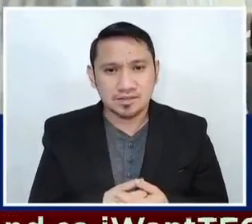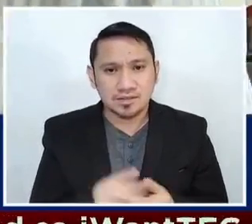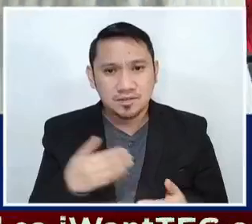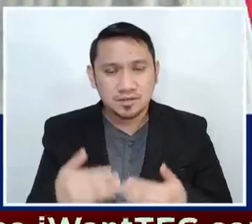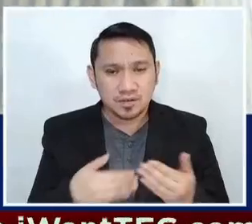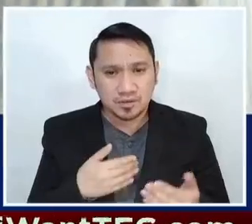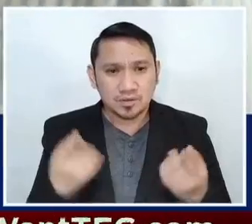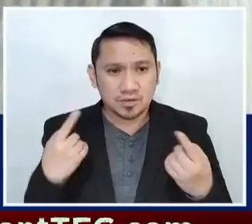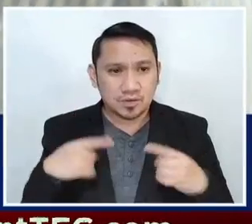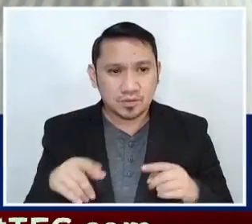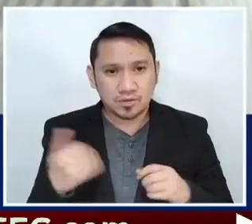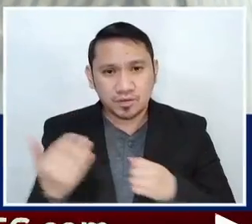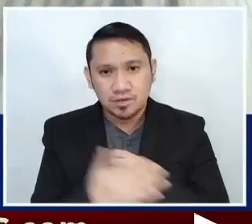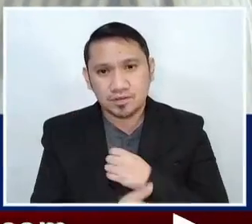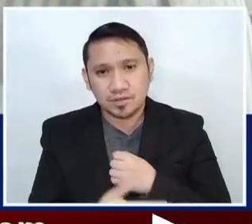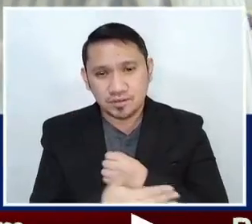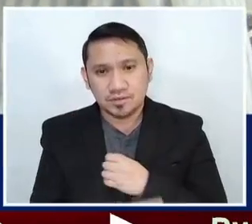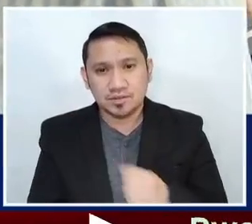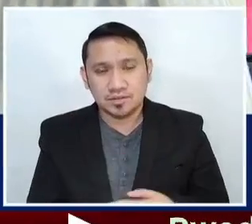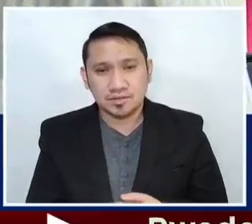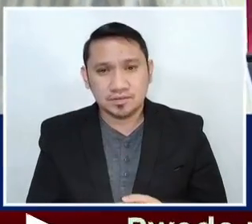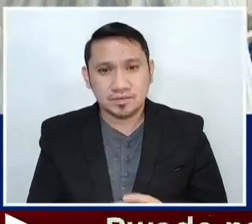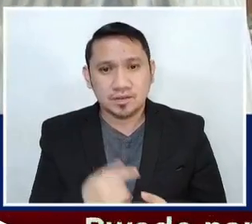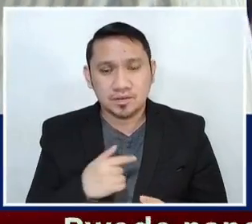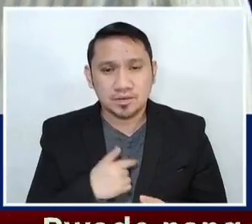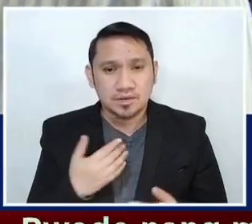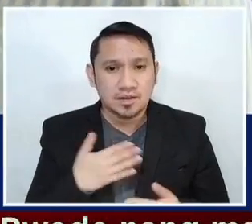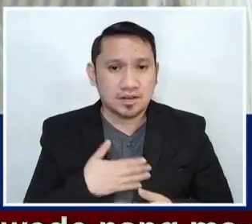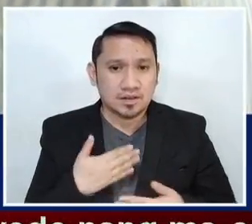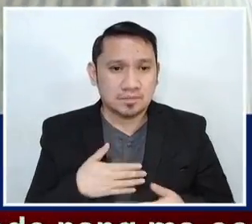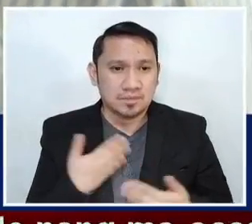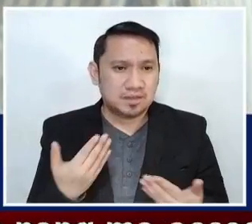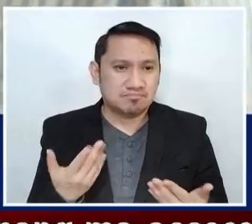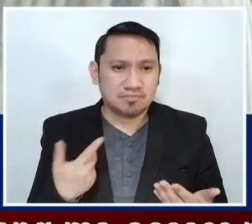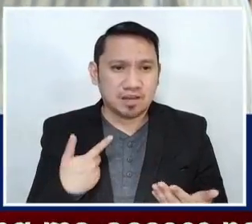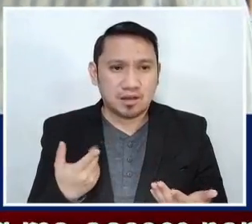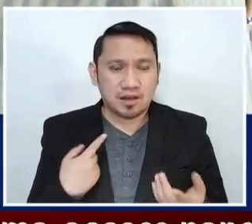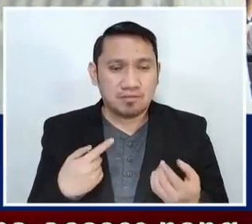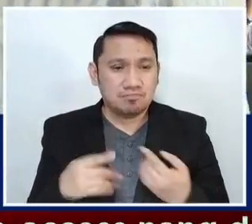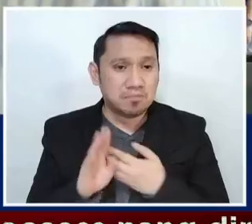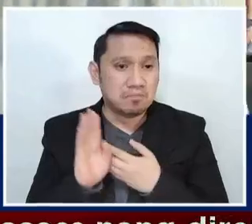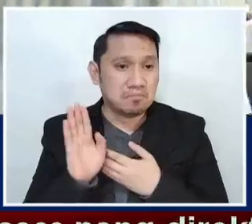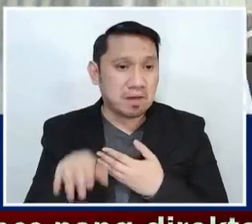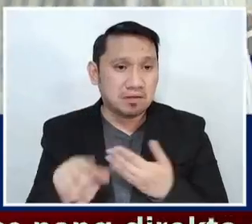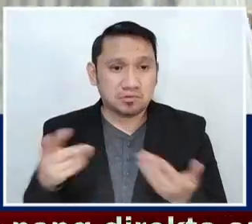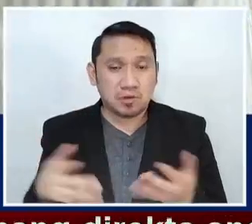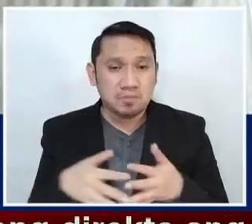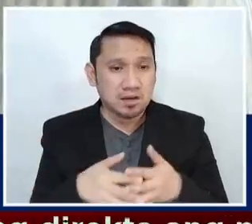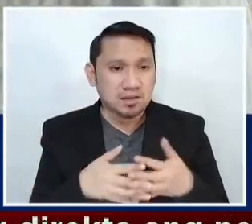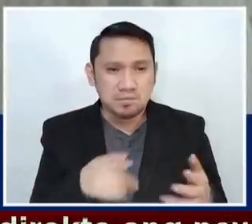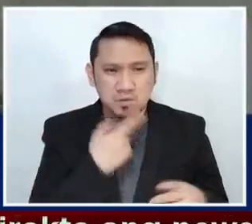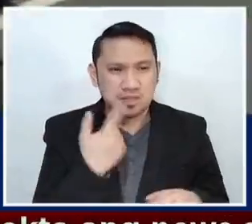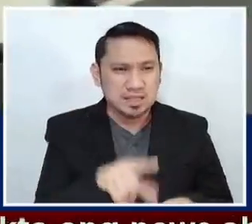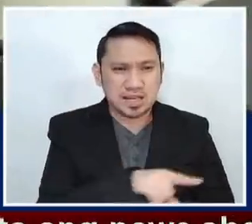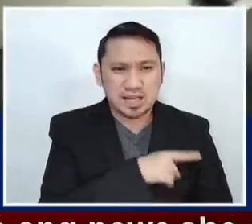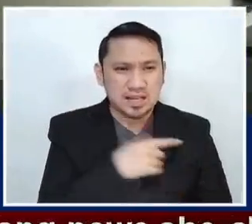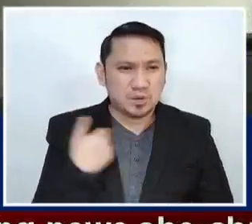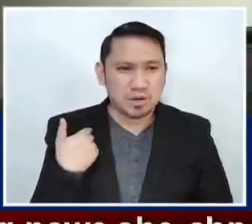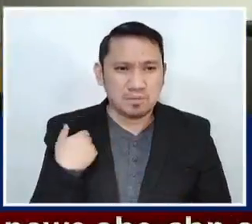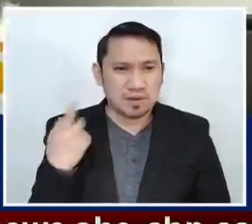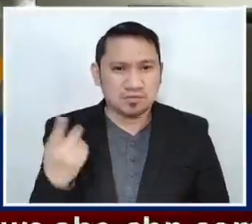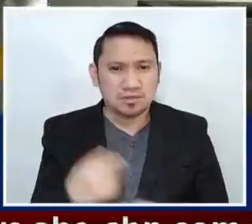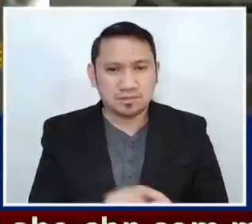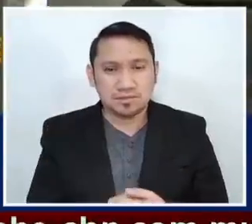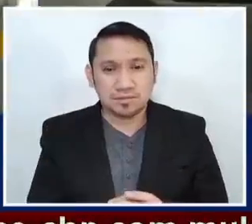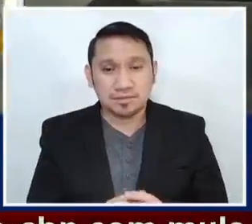going abroad, going to the States. I haven't gone to the States in so long, so the fact that I get to spend it with her, plus points yun.